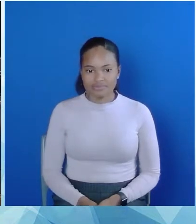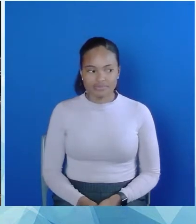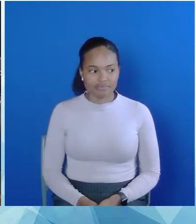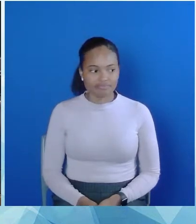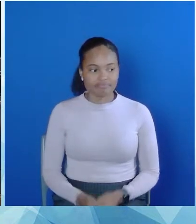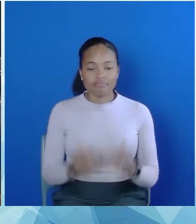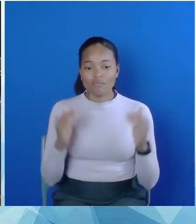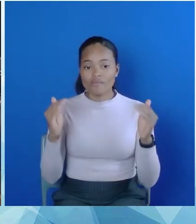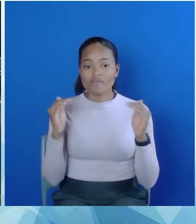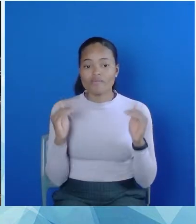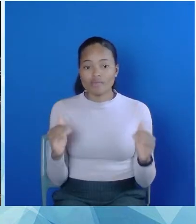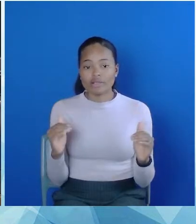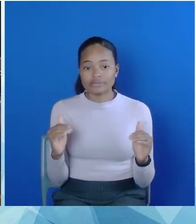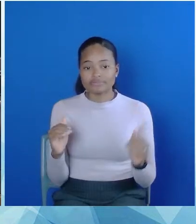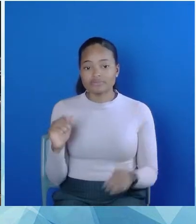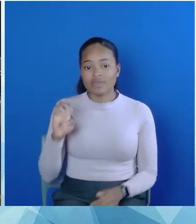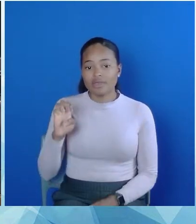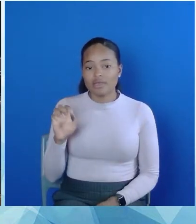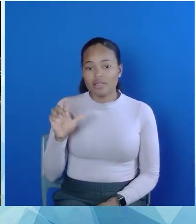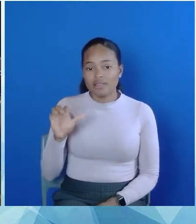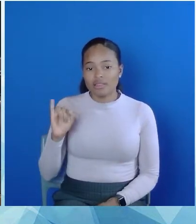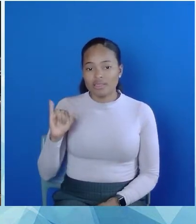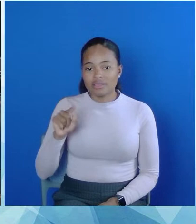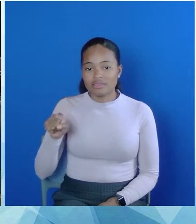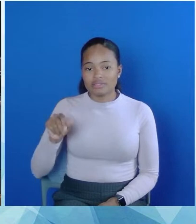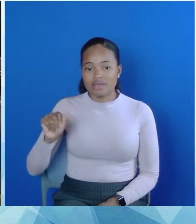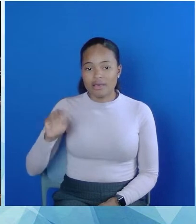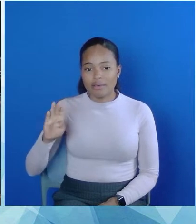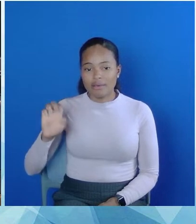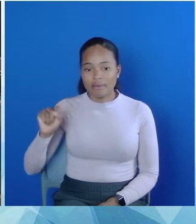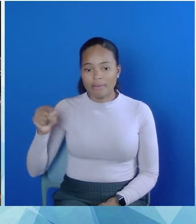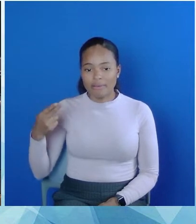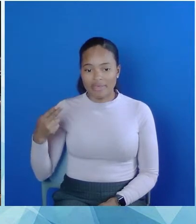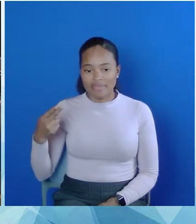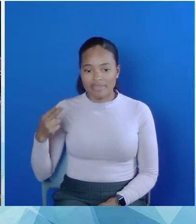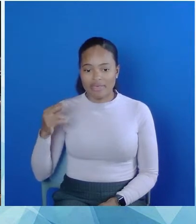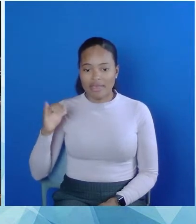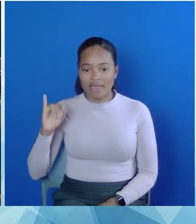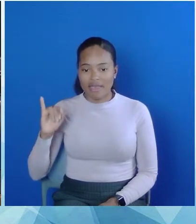Next to speak, I have Elizabeth Ibera.